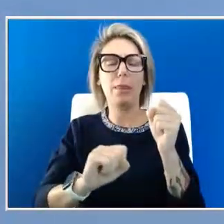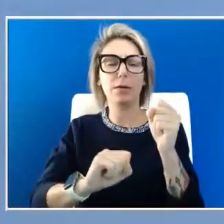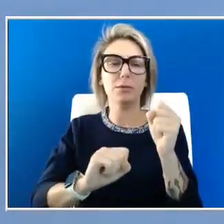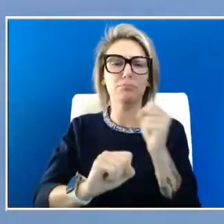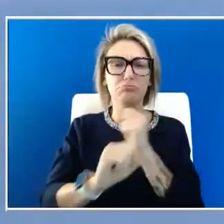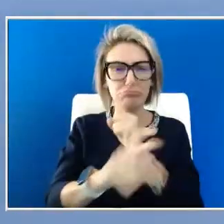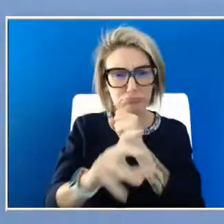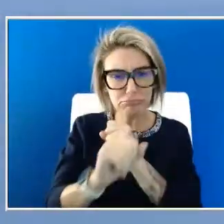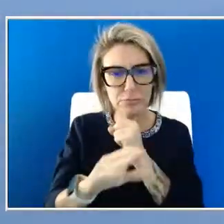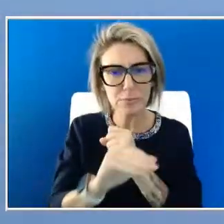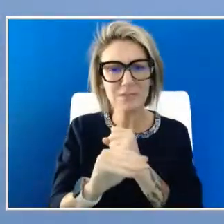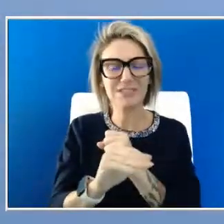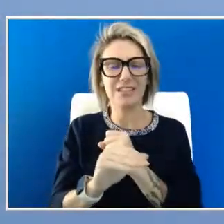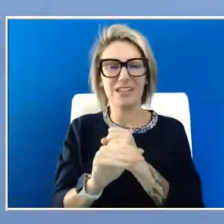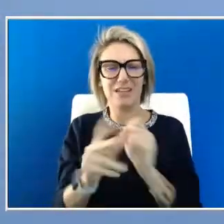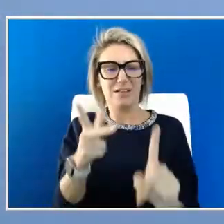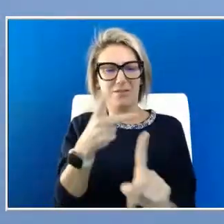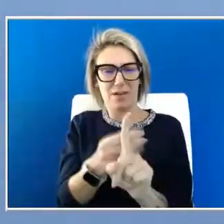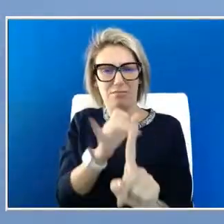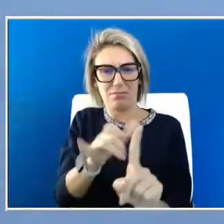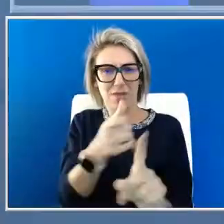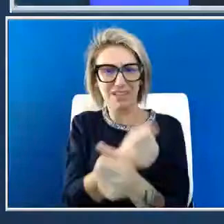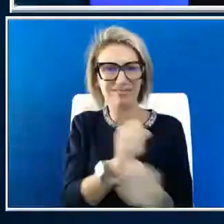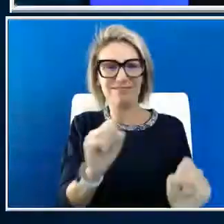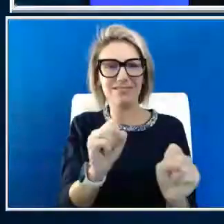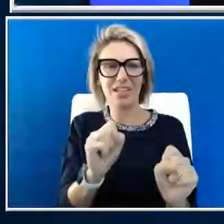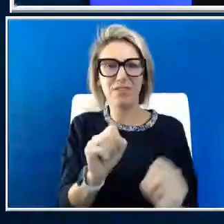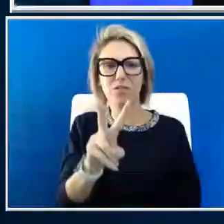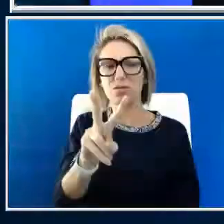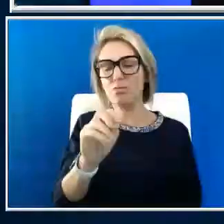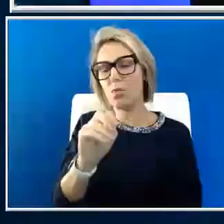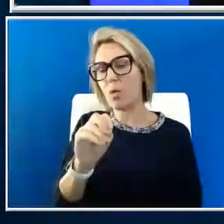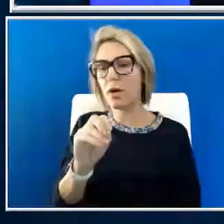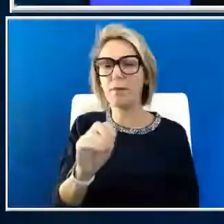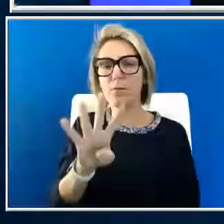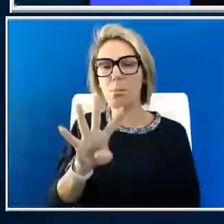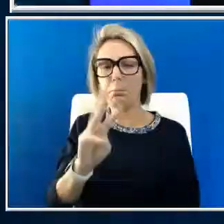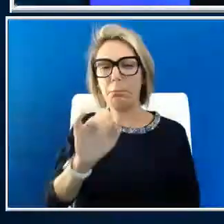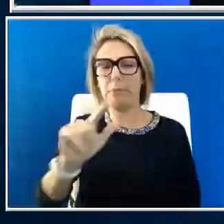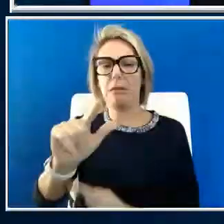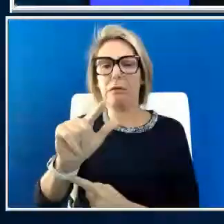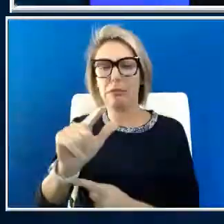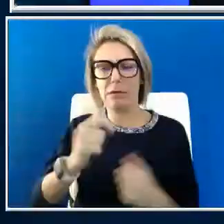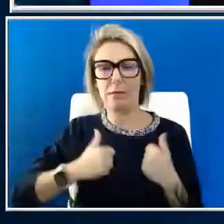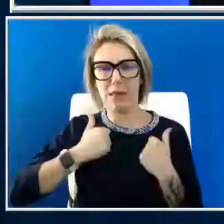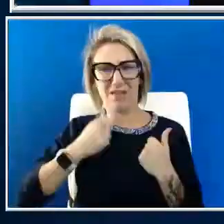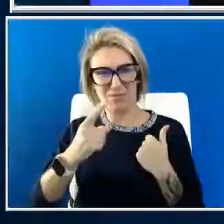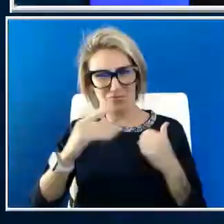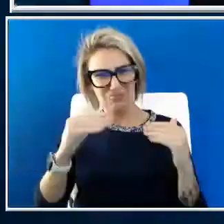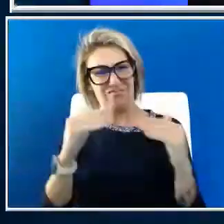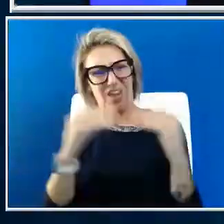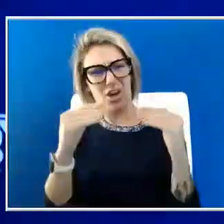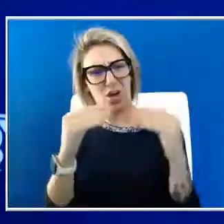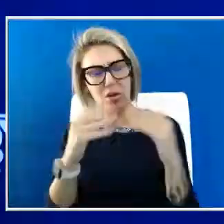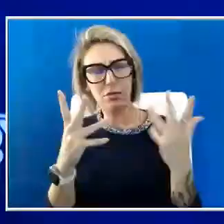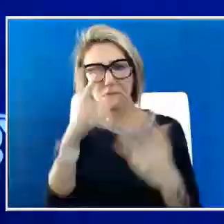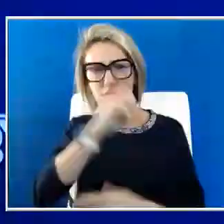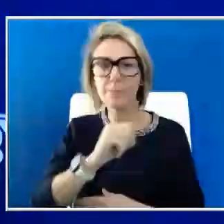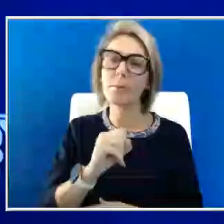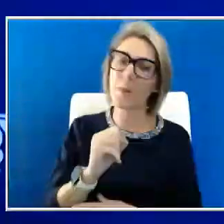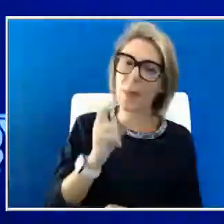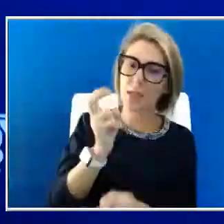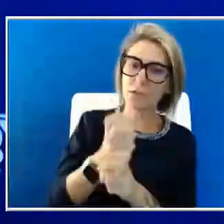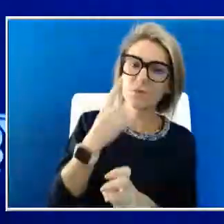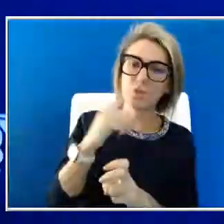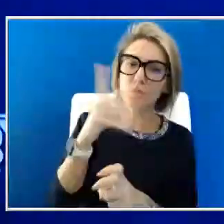than 2.3 million lives globally in those first 8 months. Do you feel that's a fair estimate? Yeah, it's really hard to get these estimates.